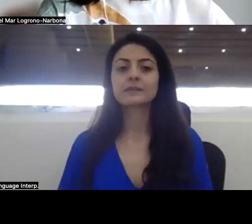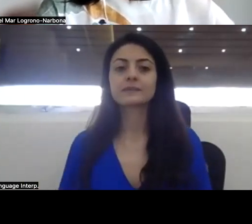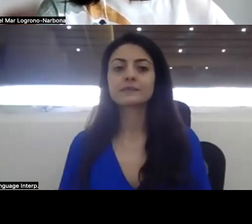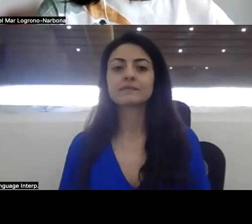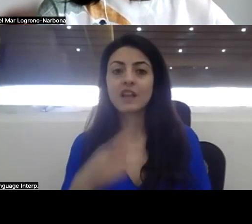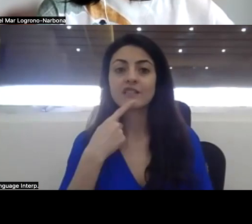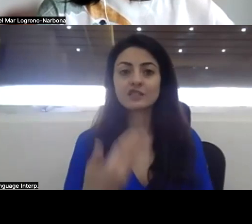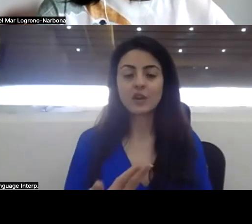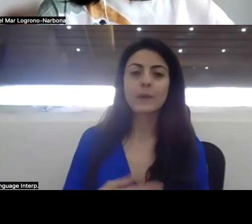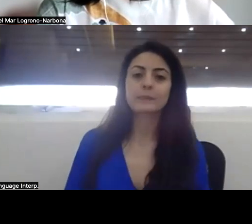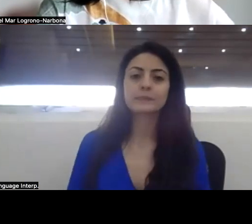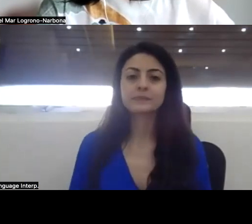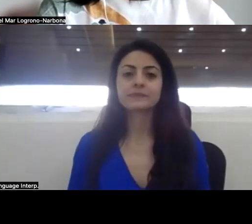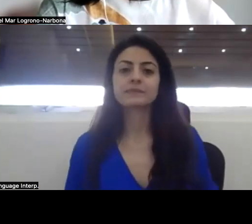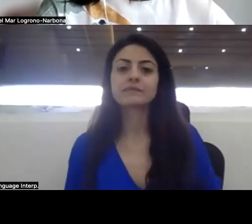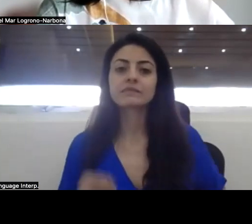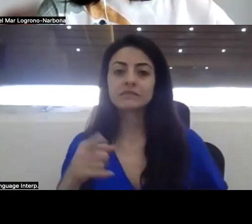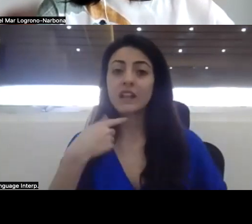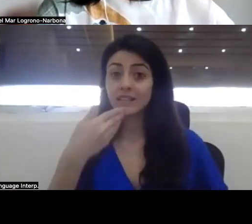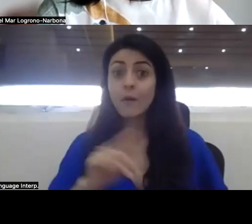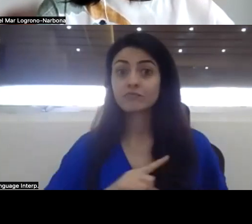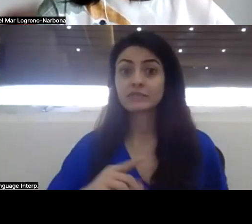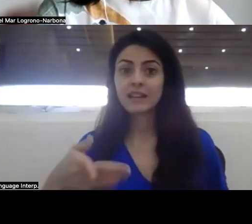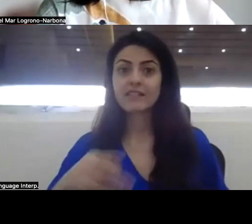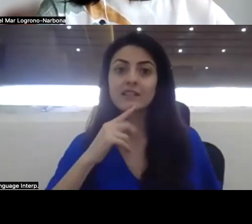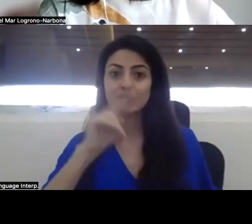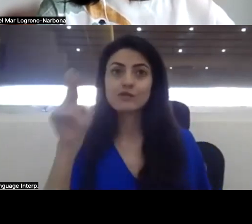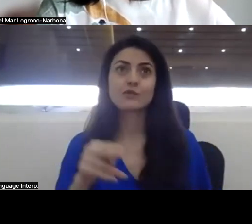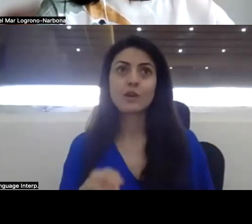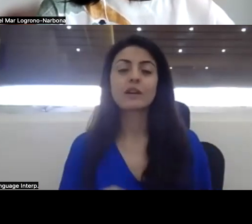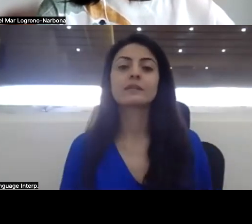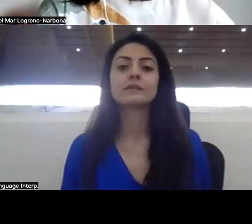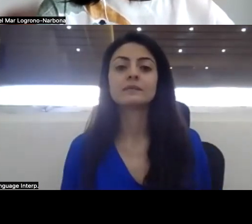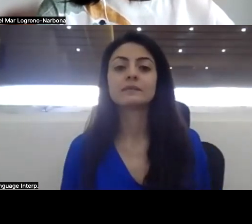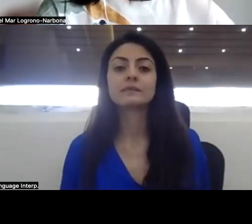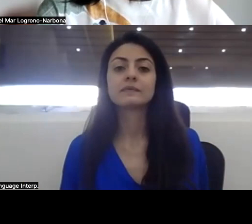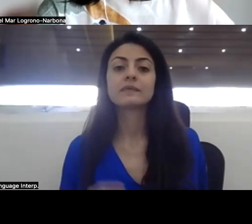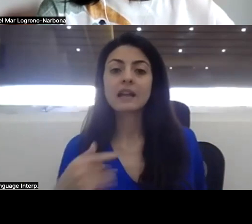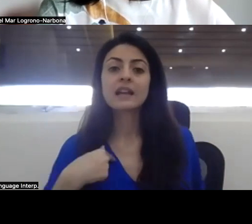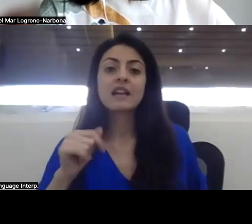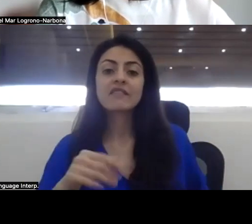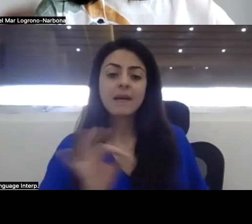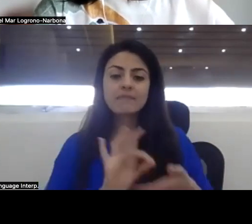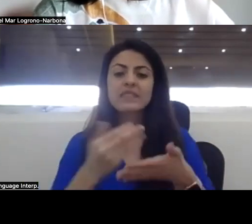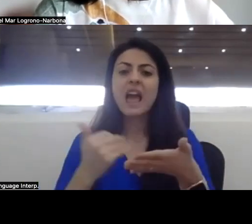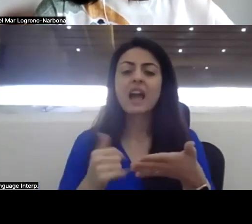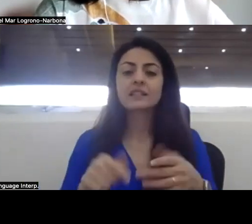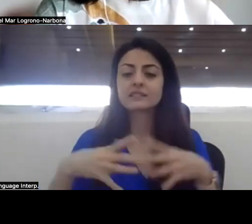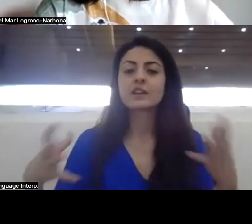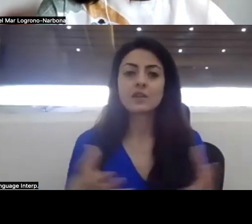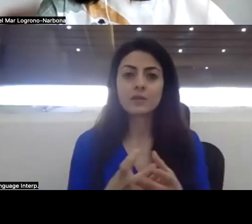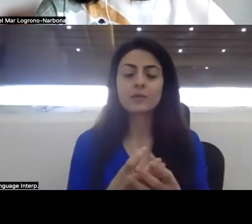this. Unfortunately, I will need to wrap up the Q&A session, although we had other contributions from